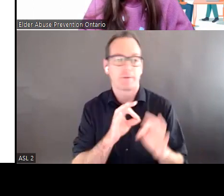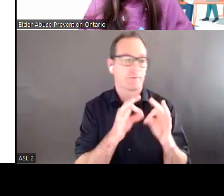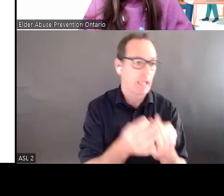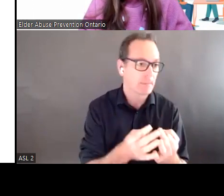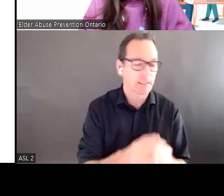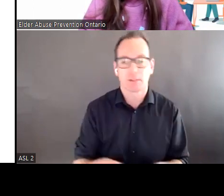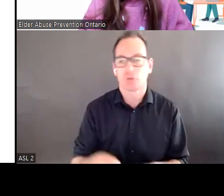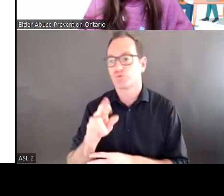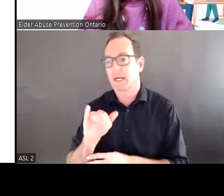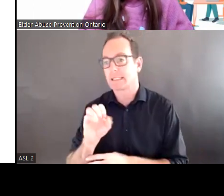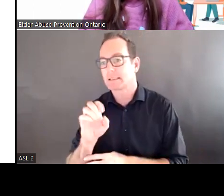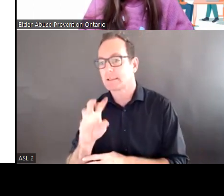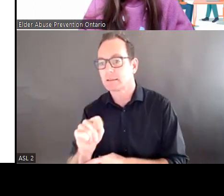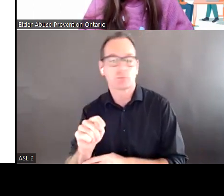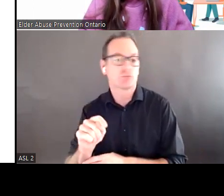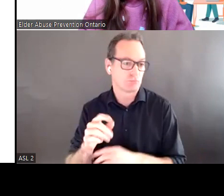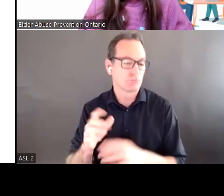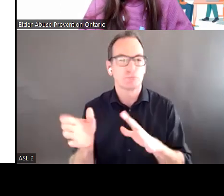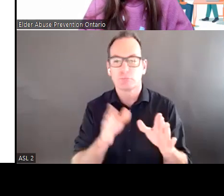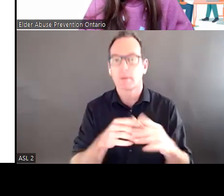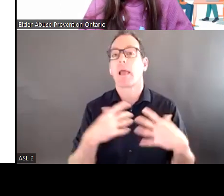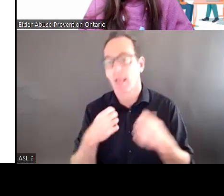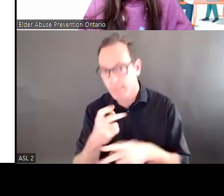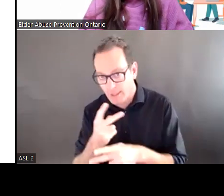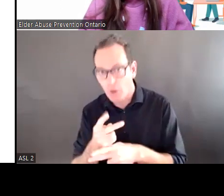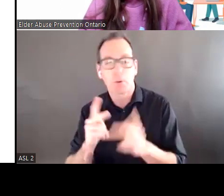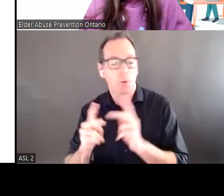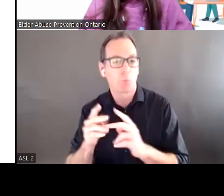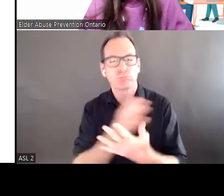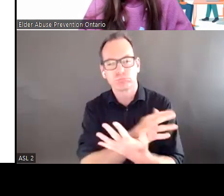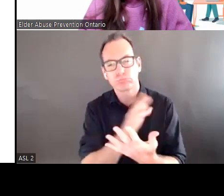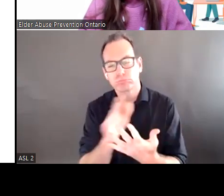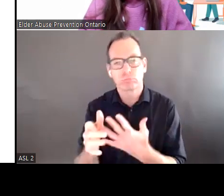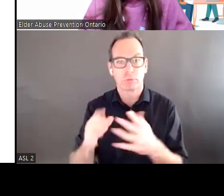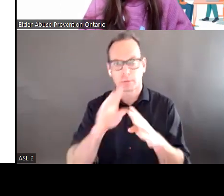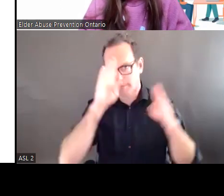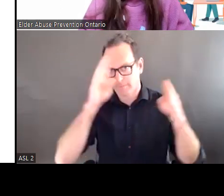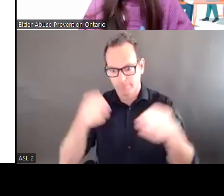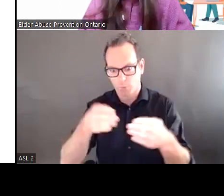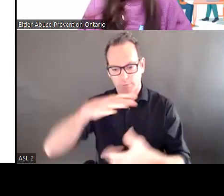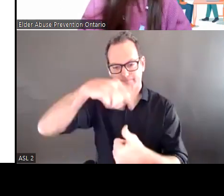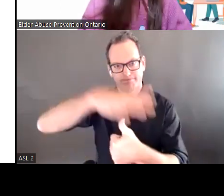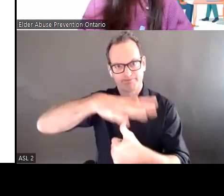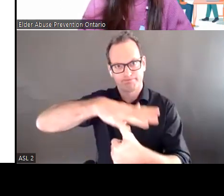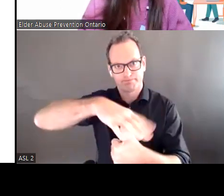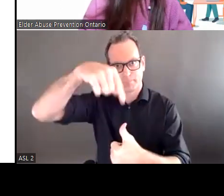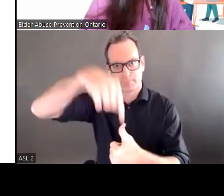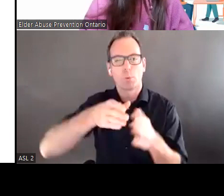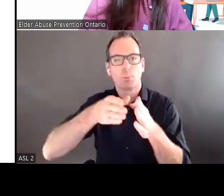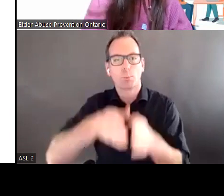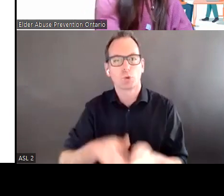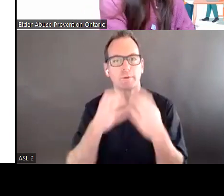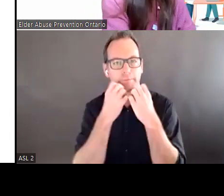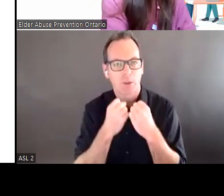healthcare professionals, keeping the client's values at the center of care. Over the